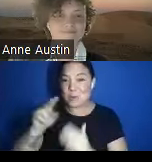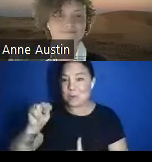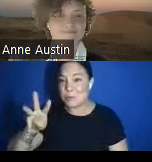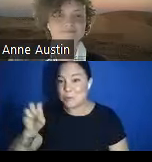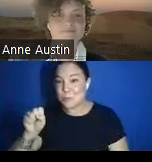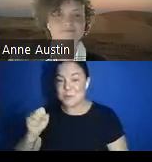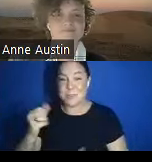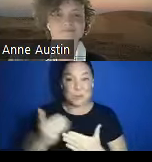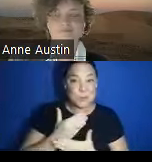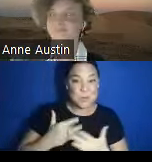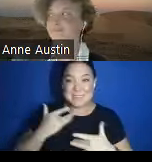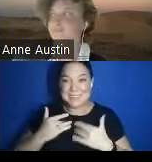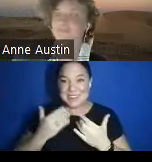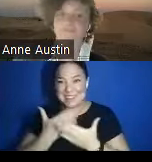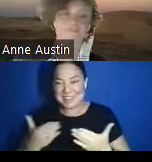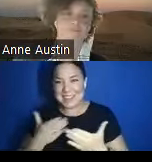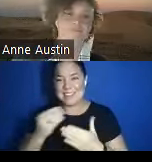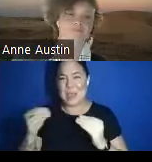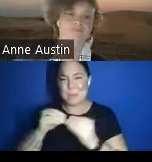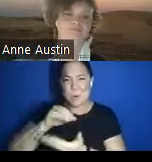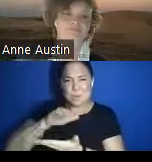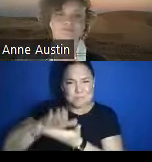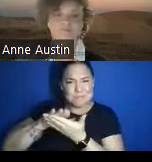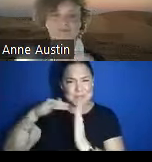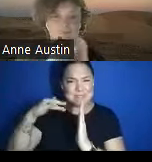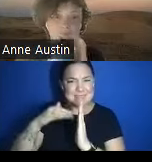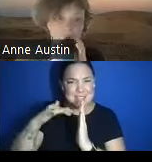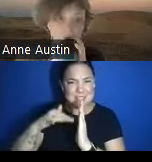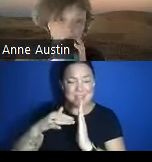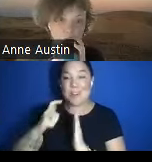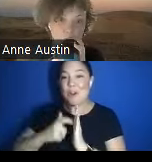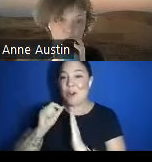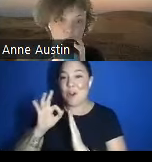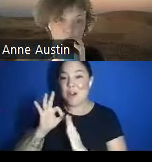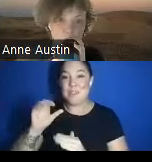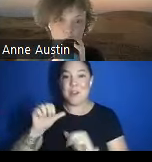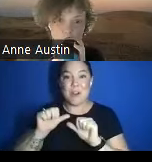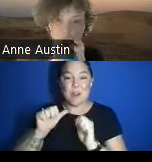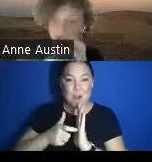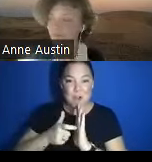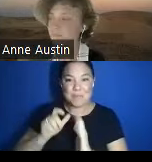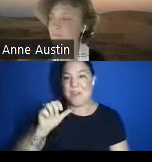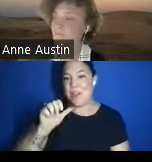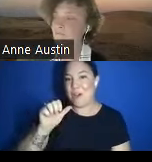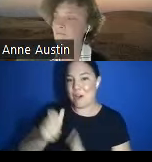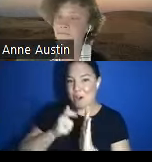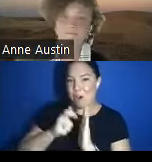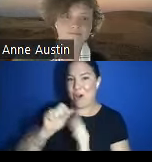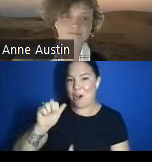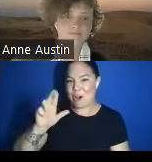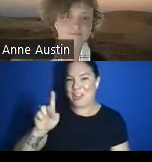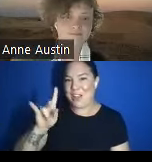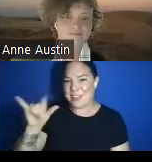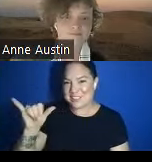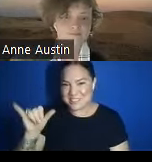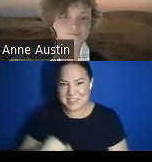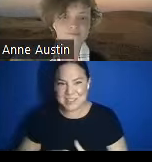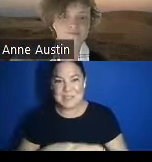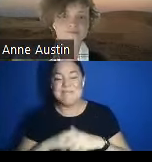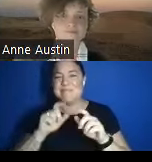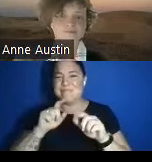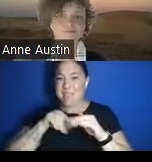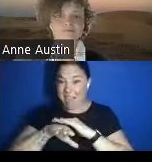more scholarly American Journal of Archaeology. And you can have access to these publications and many other